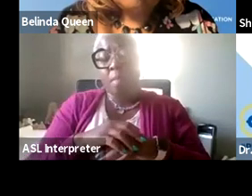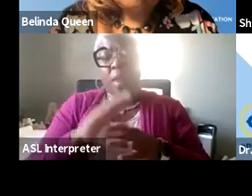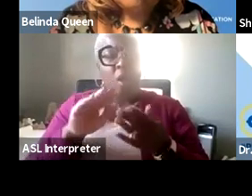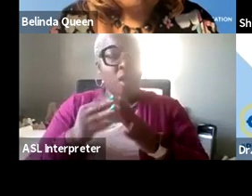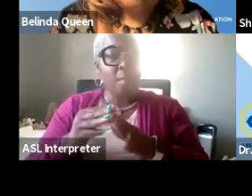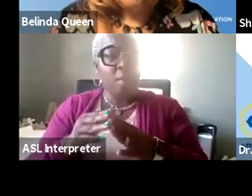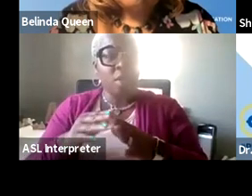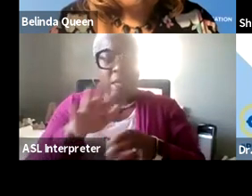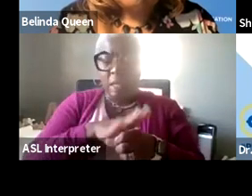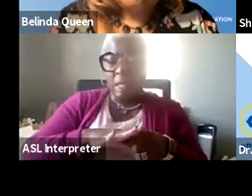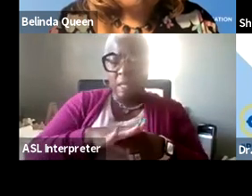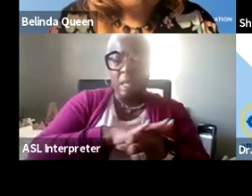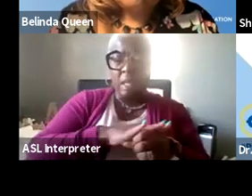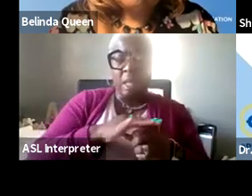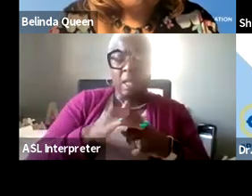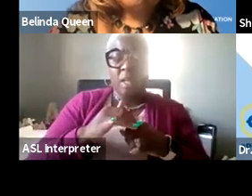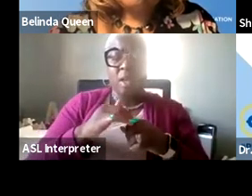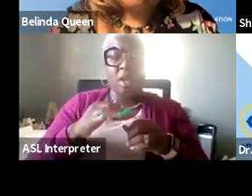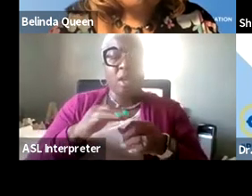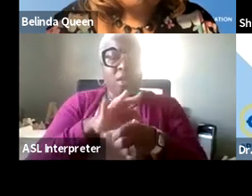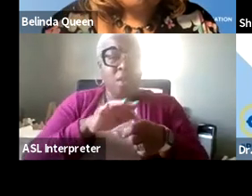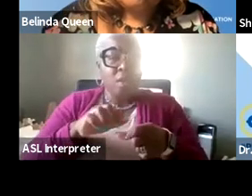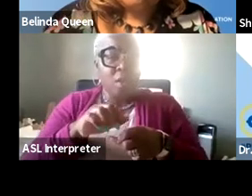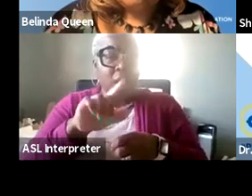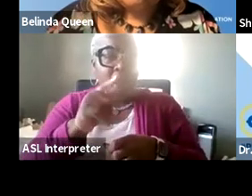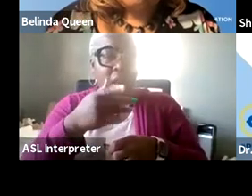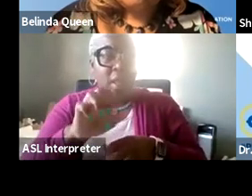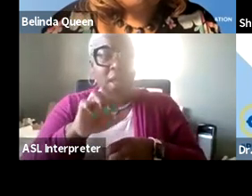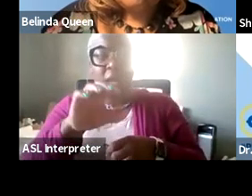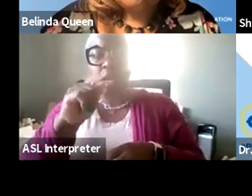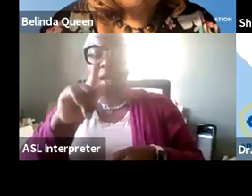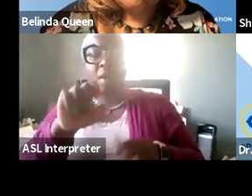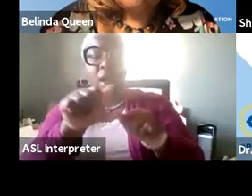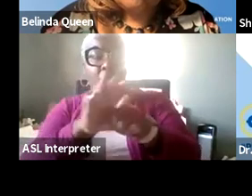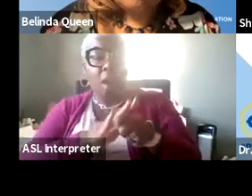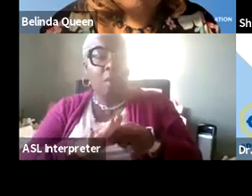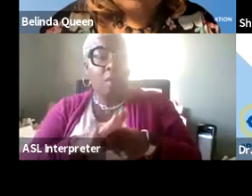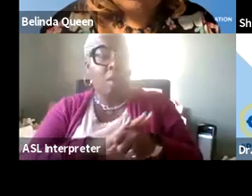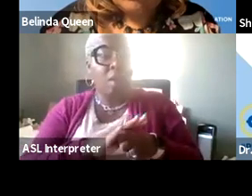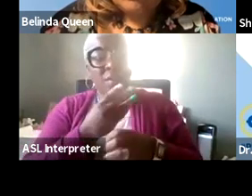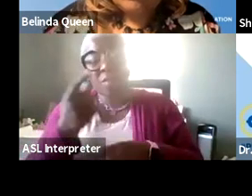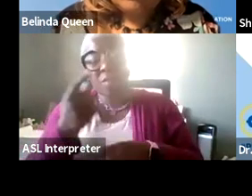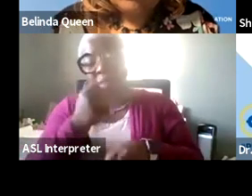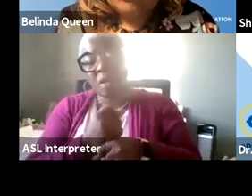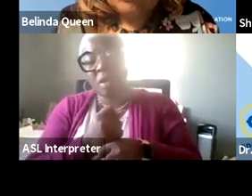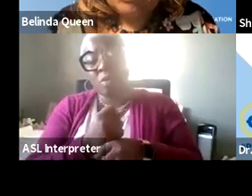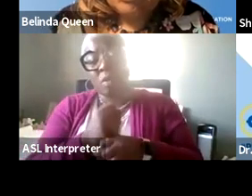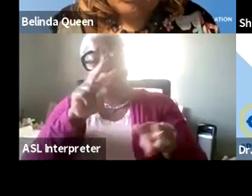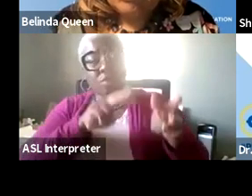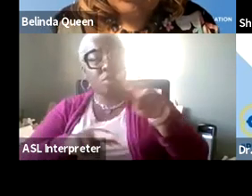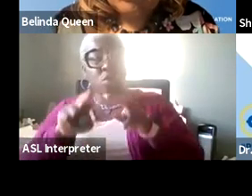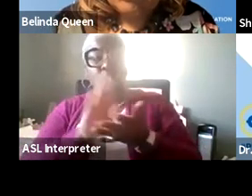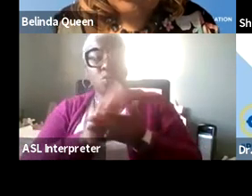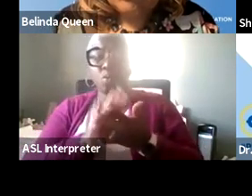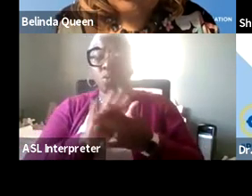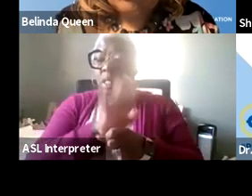neighborhood is within the county's northern region, specifically in the Langley Park, Adelphi area. And for several years now, we have witnessed how schools in this